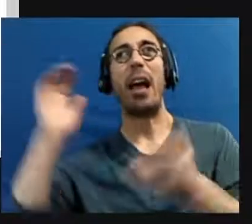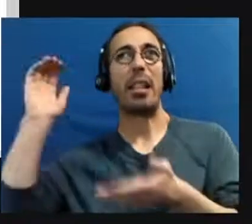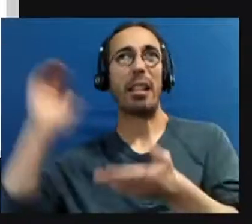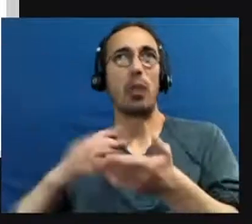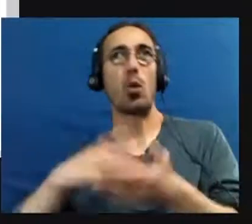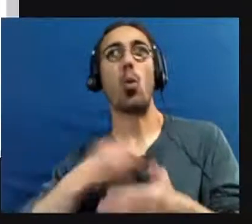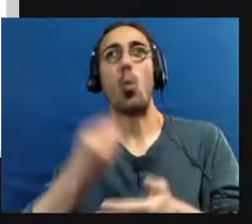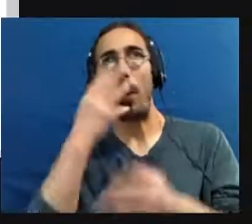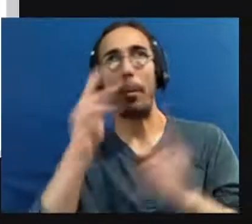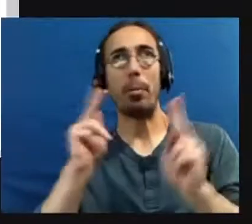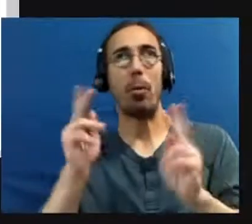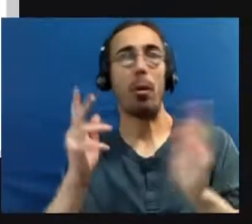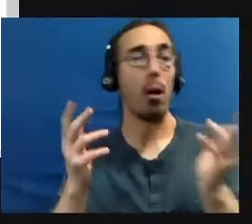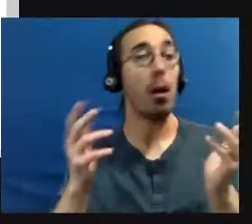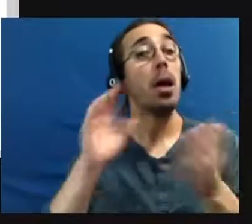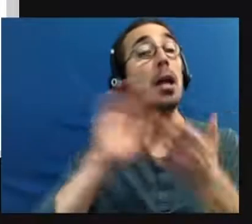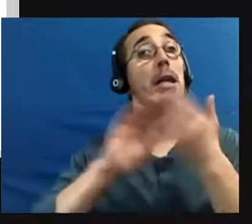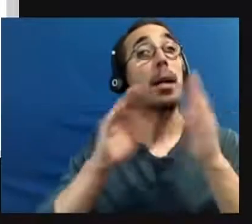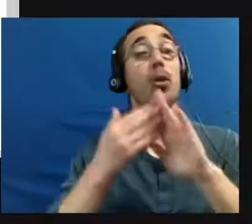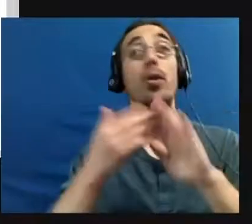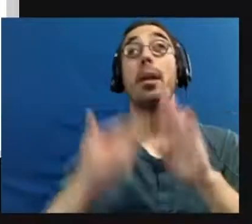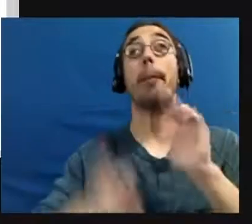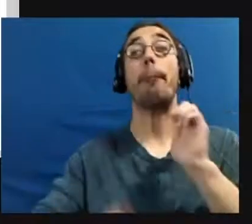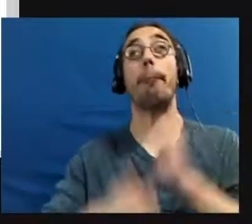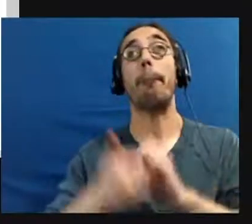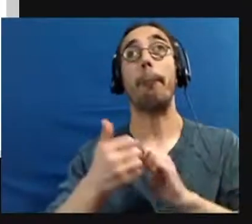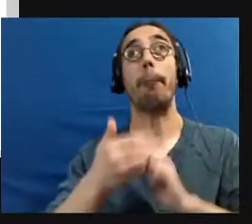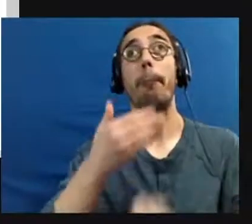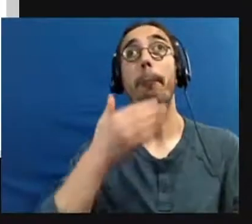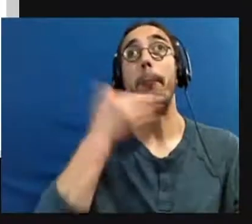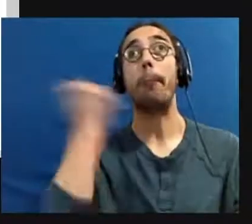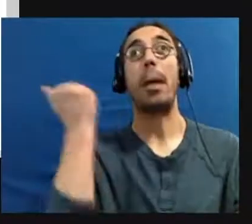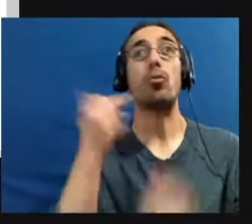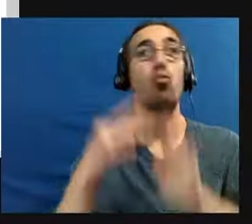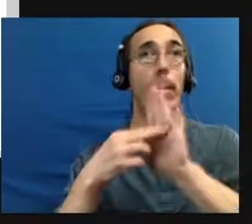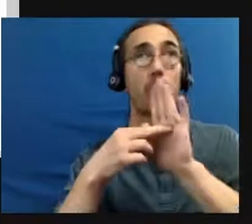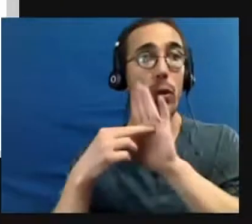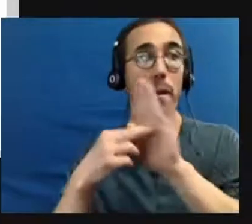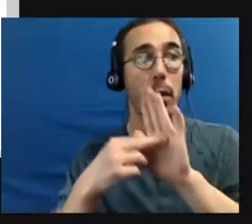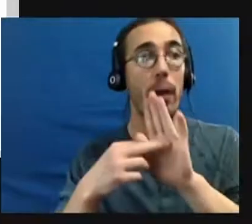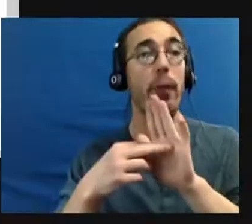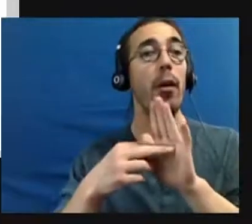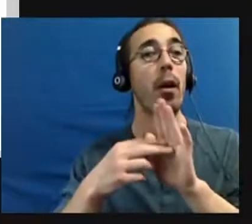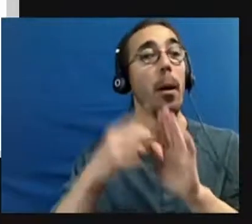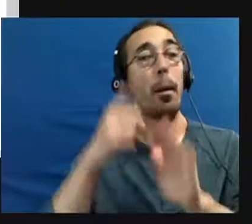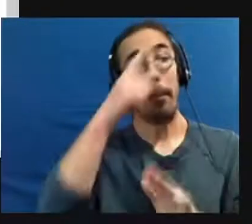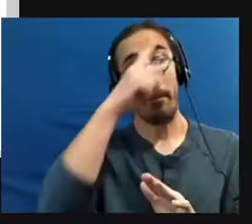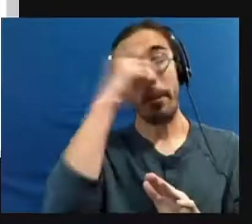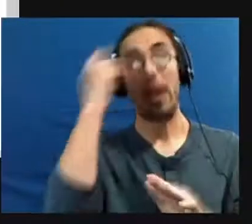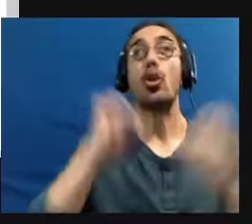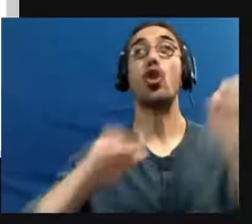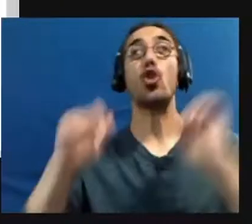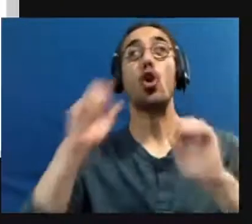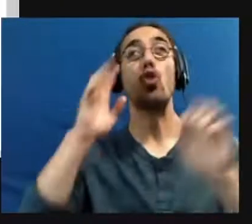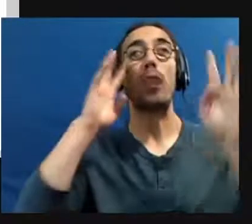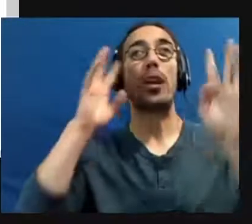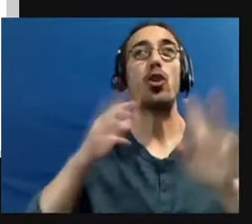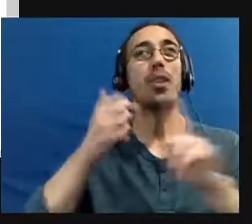Community has the best autistic representation in mainstream media, in my opinion, partially because the show creator is autistic.